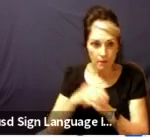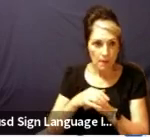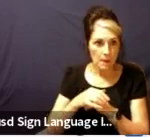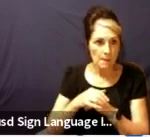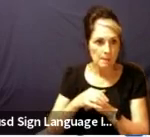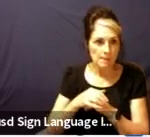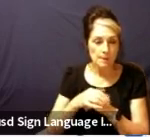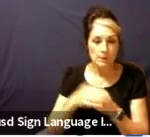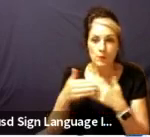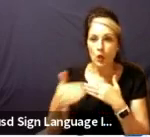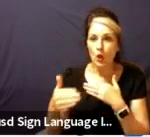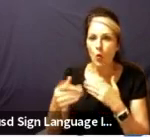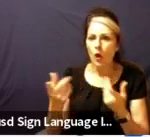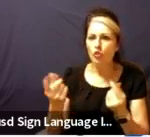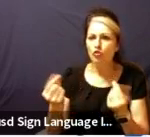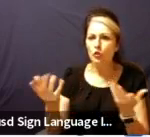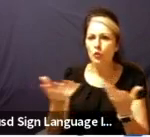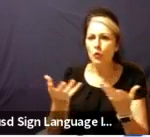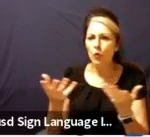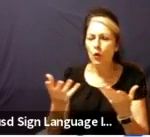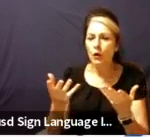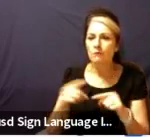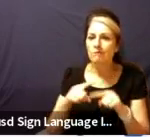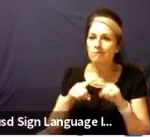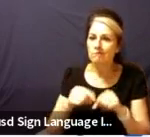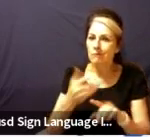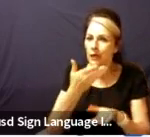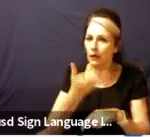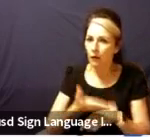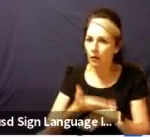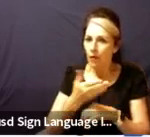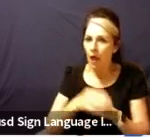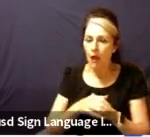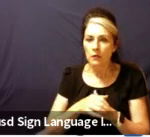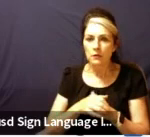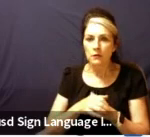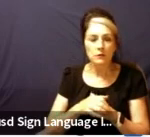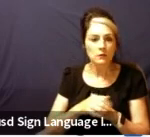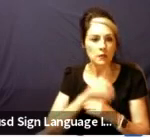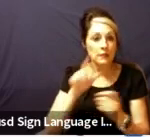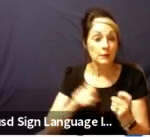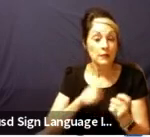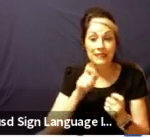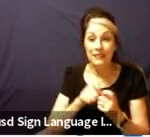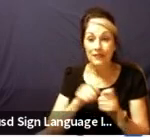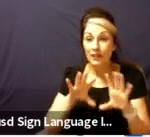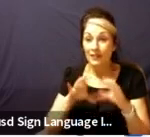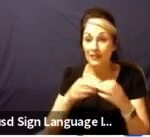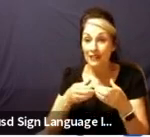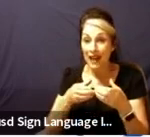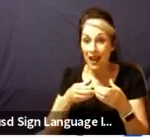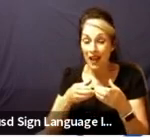And from here, what you can do is based off of a